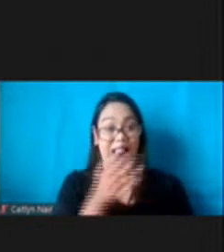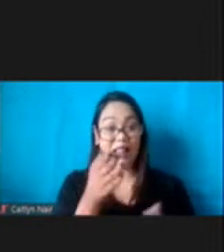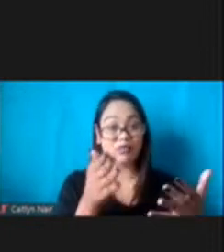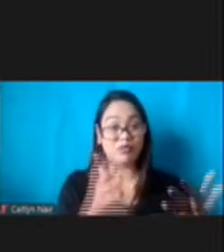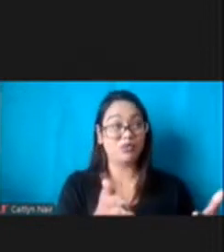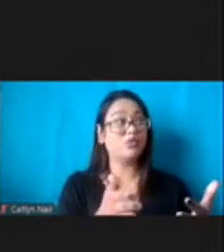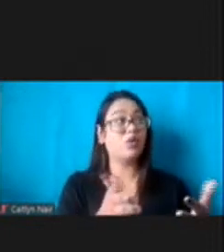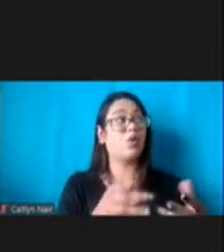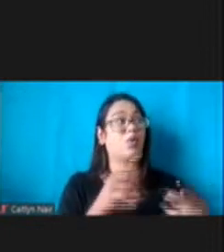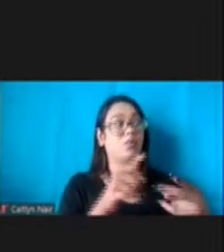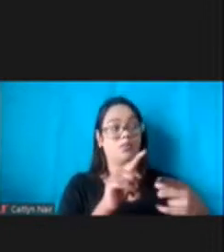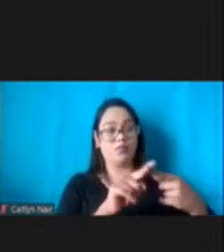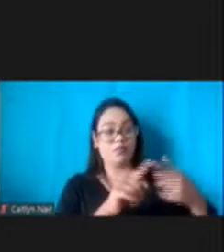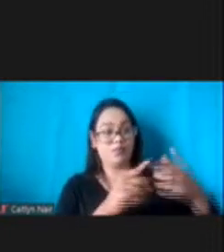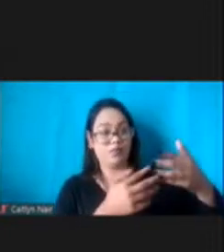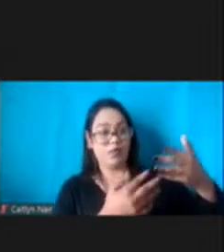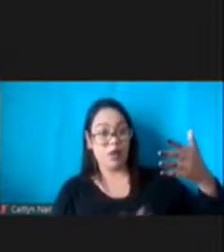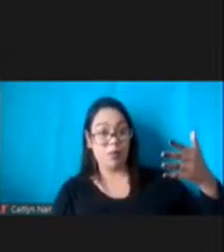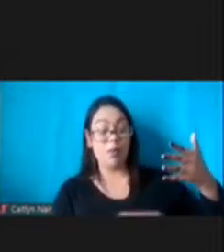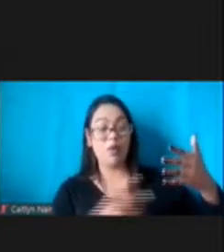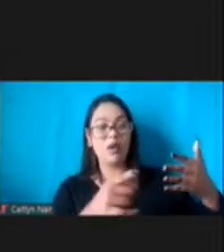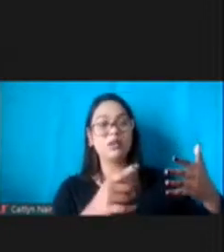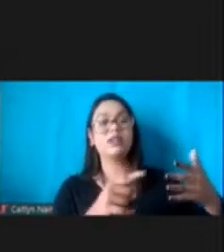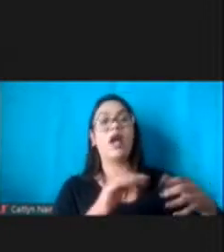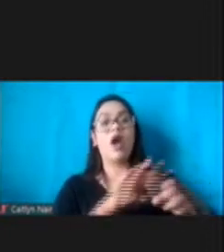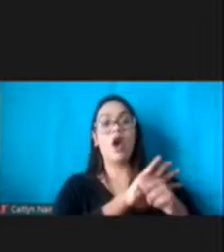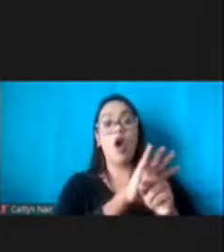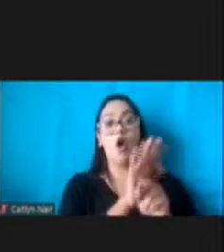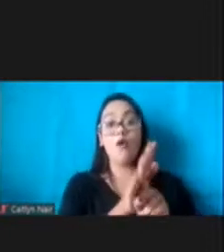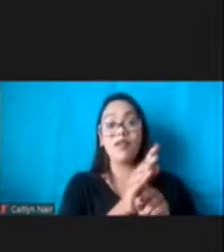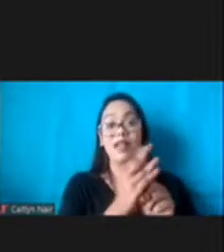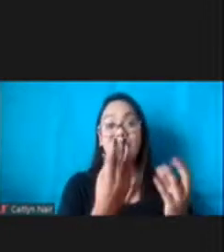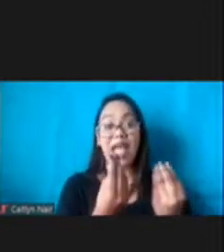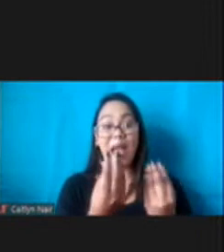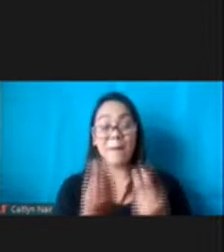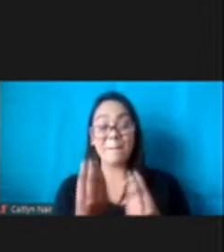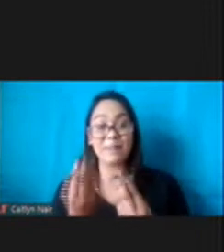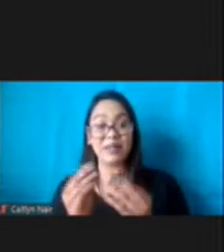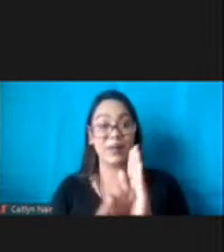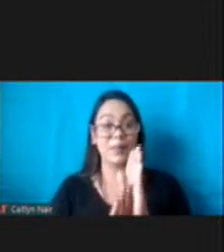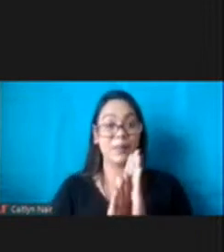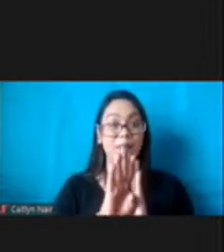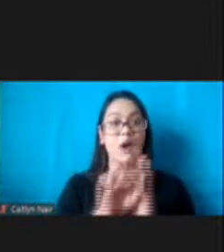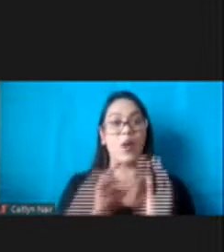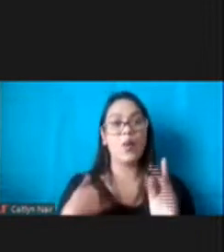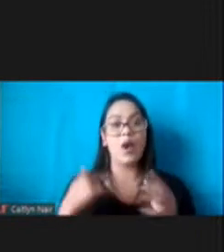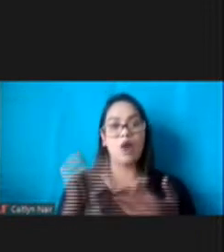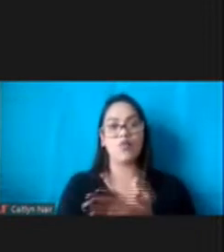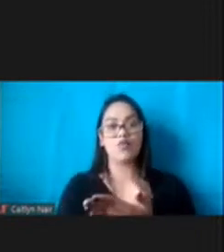of the COVID cases. We are registering